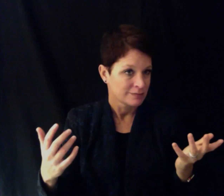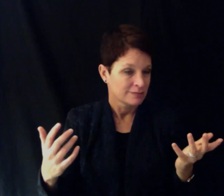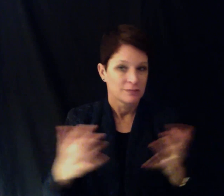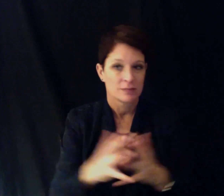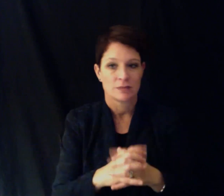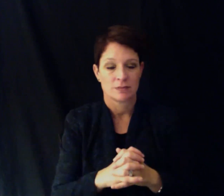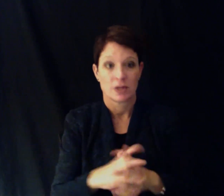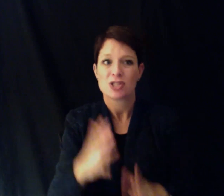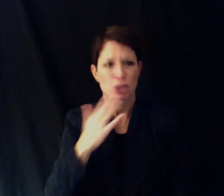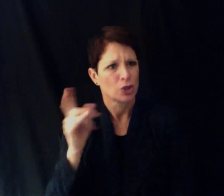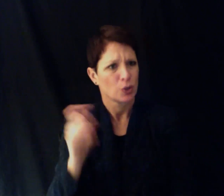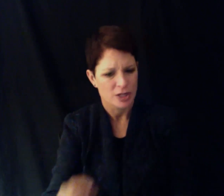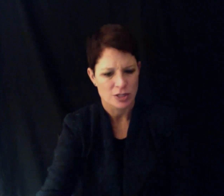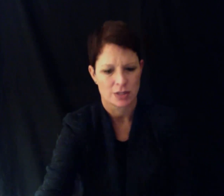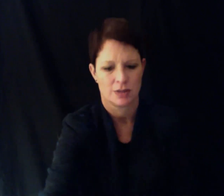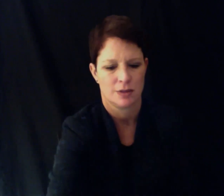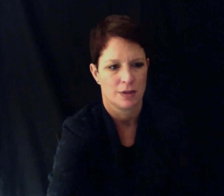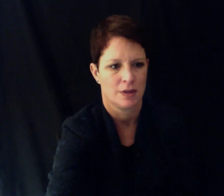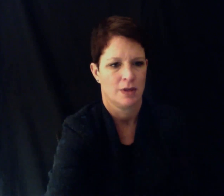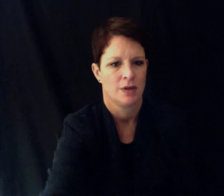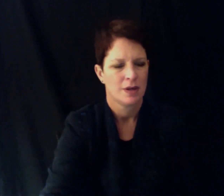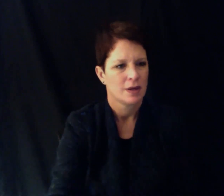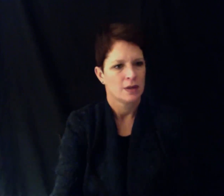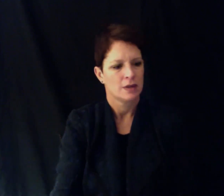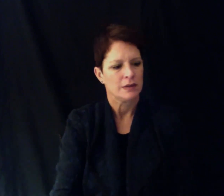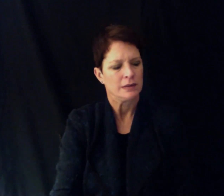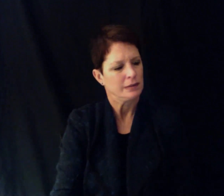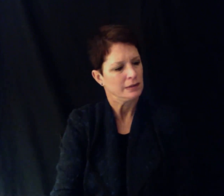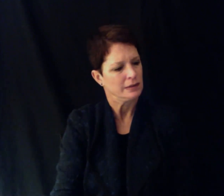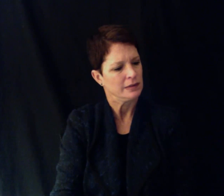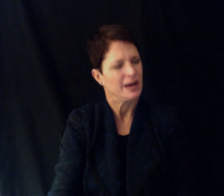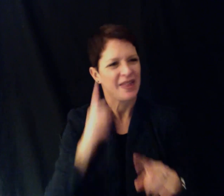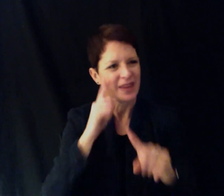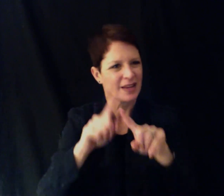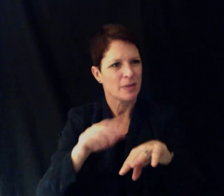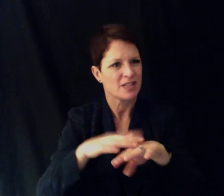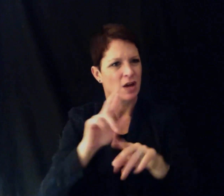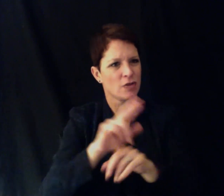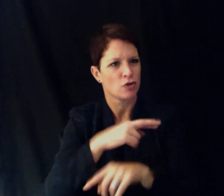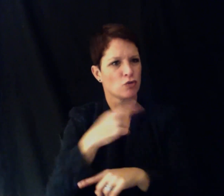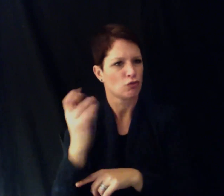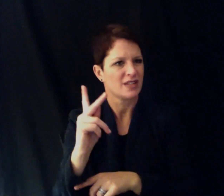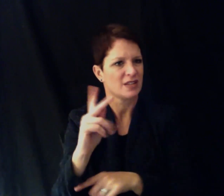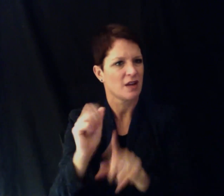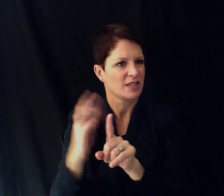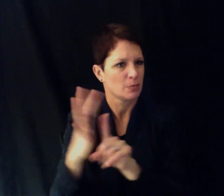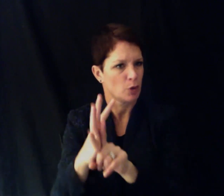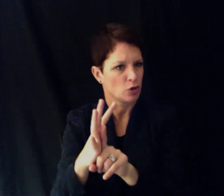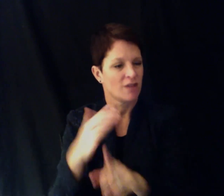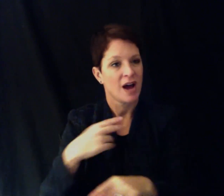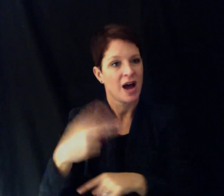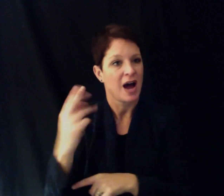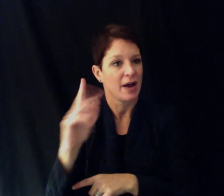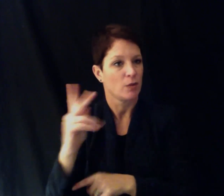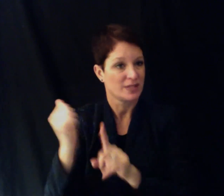So that's a good question. I think that would just depend on how you categorize the risk of exposure. If you have a higher risk of